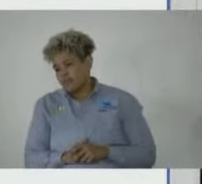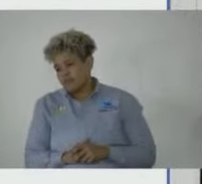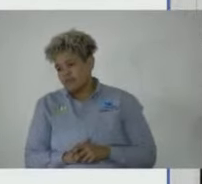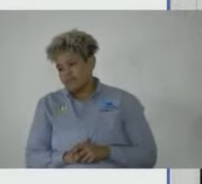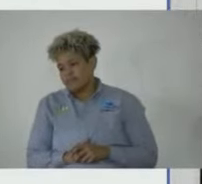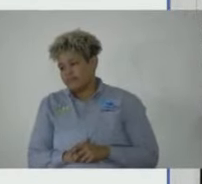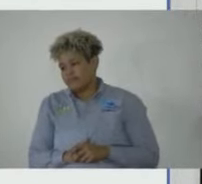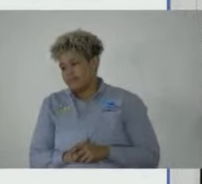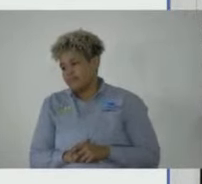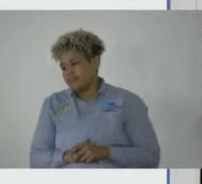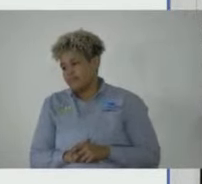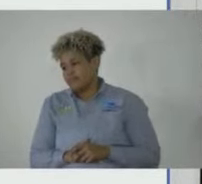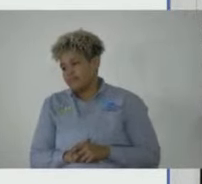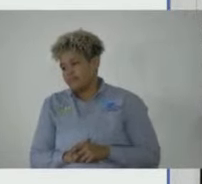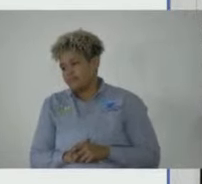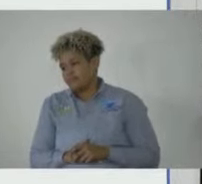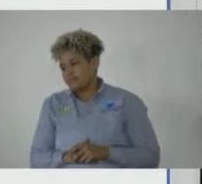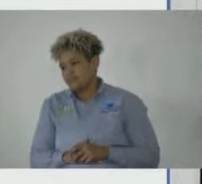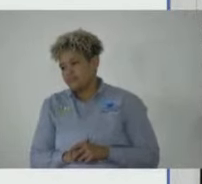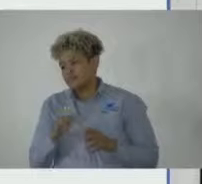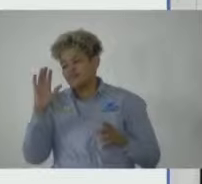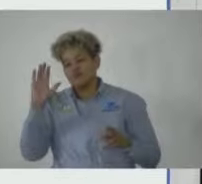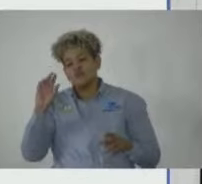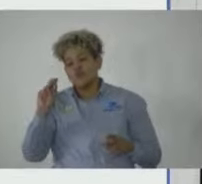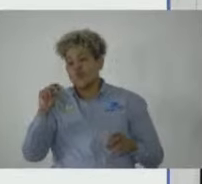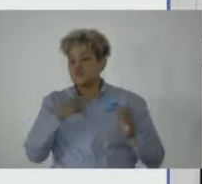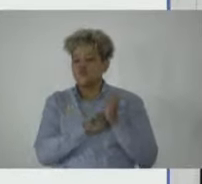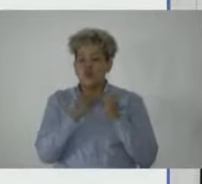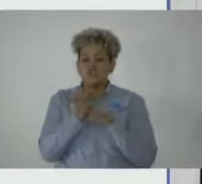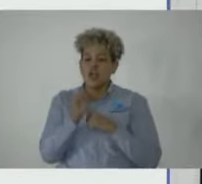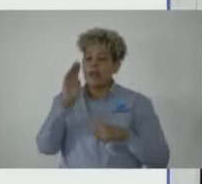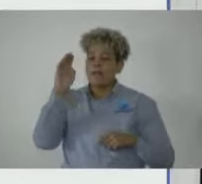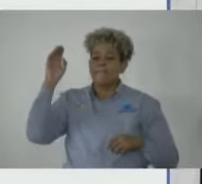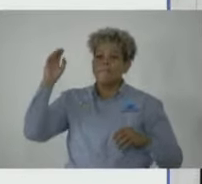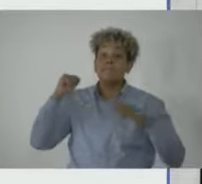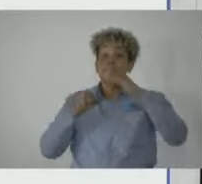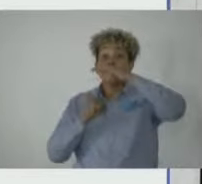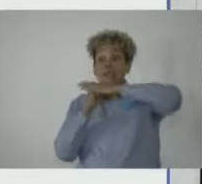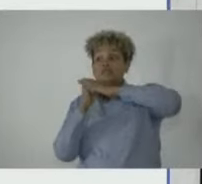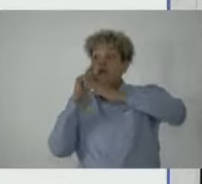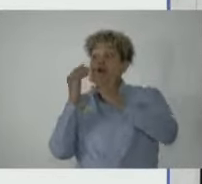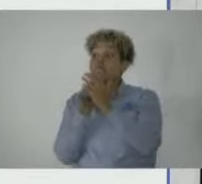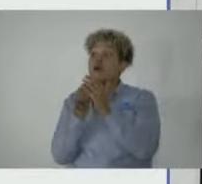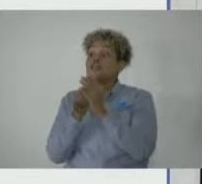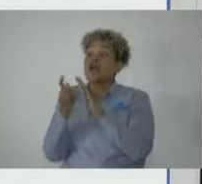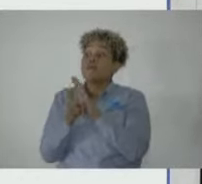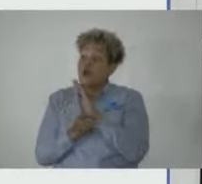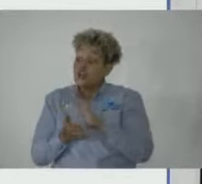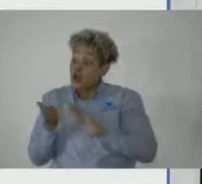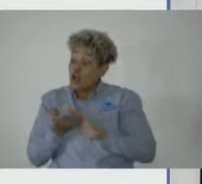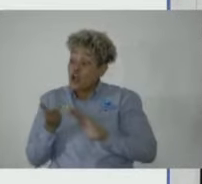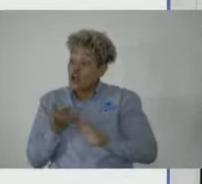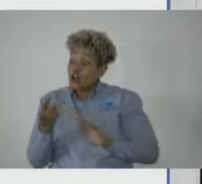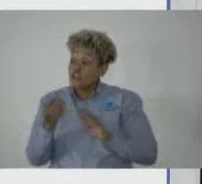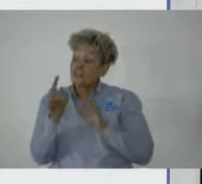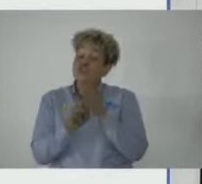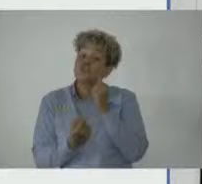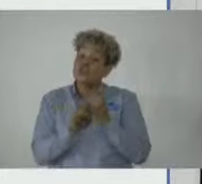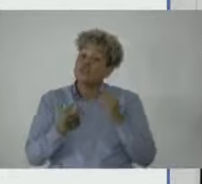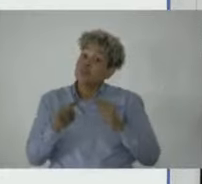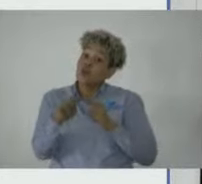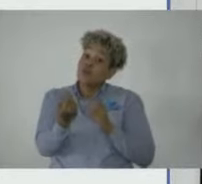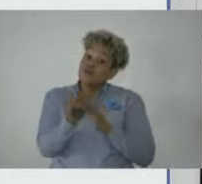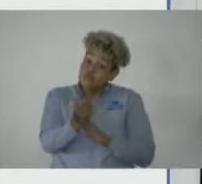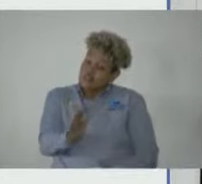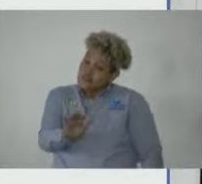No. There is no structural benchmark on the monetary policy operations. Trust me on it, opposition leader. Okay?